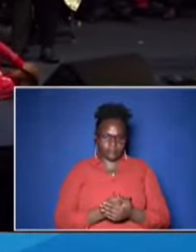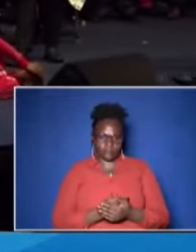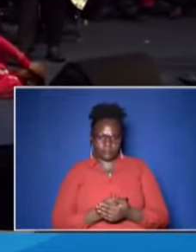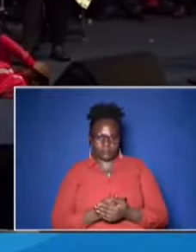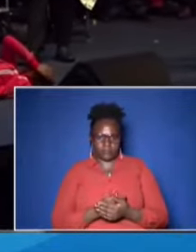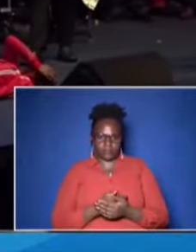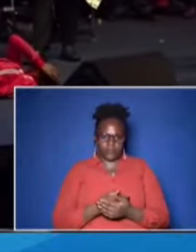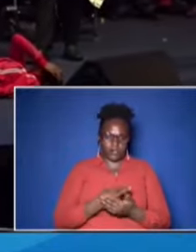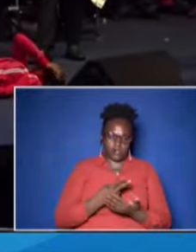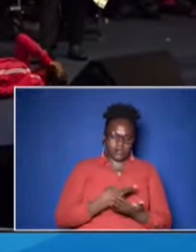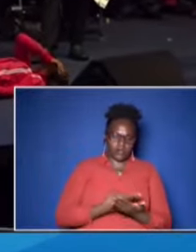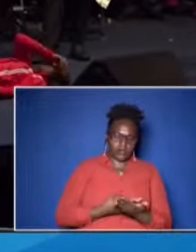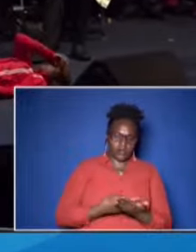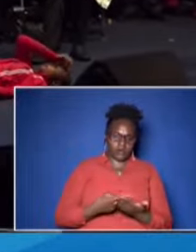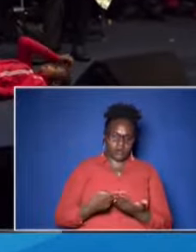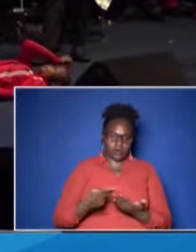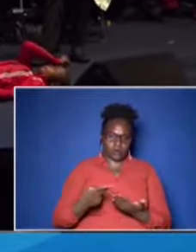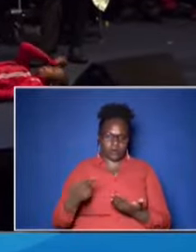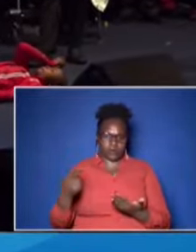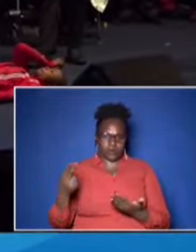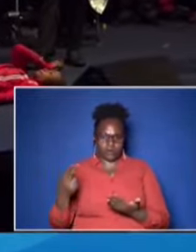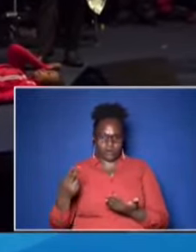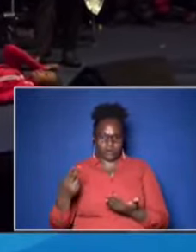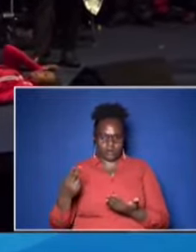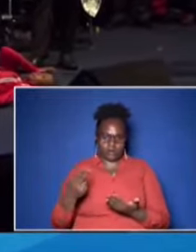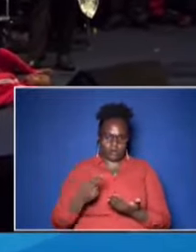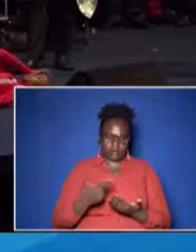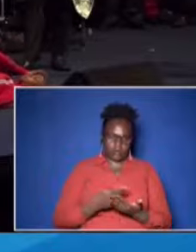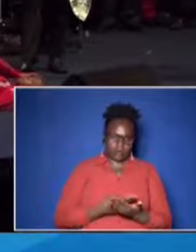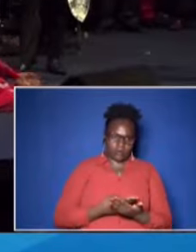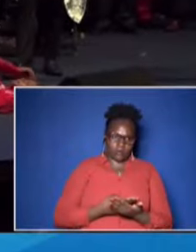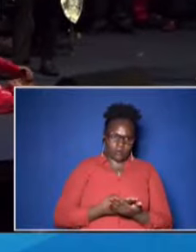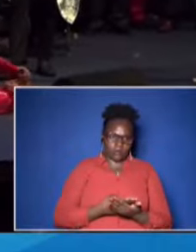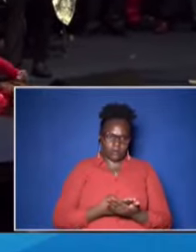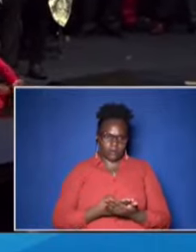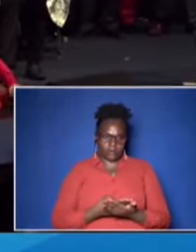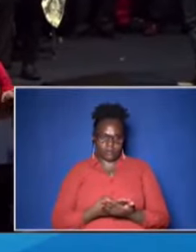this is Holy this is